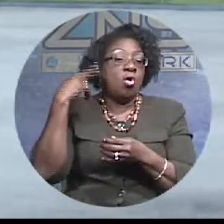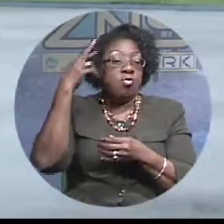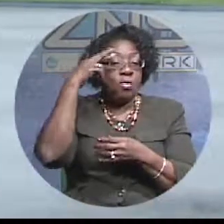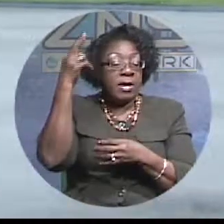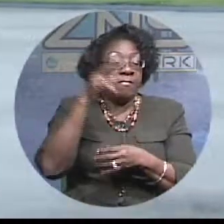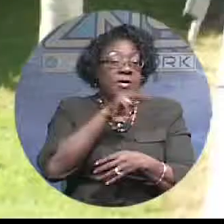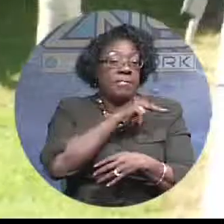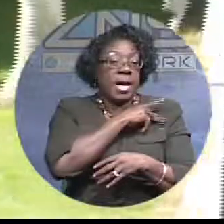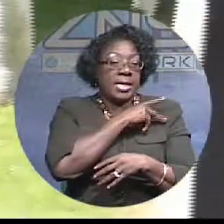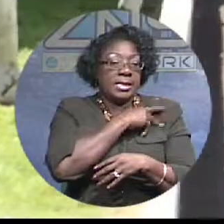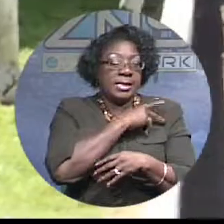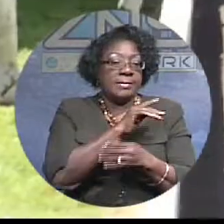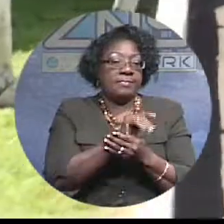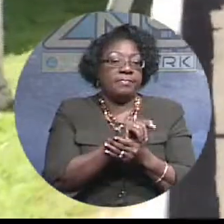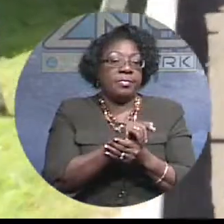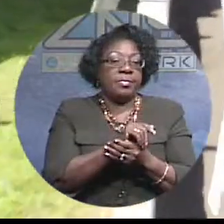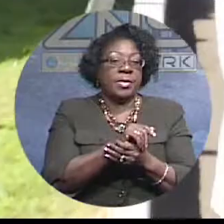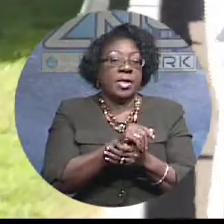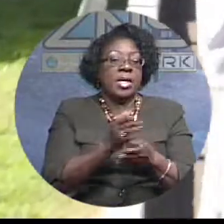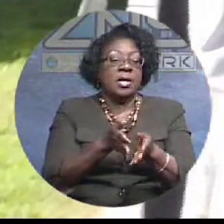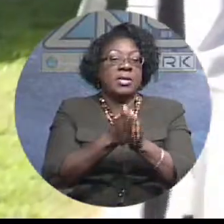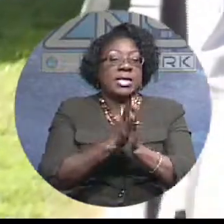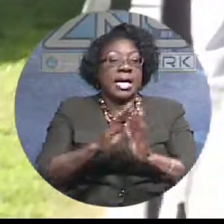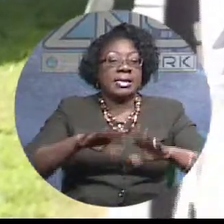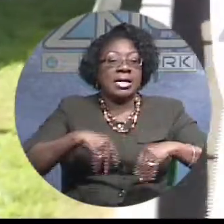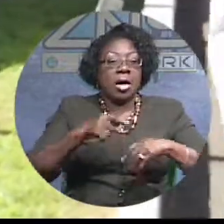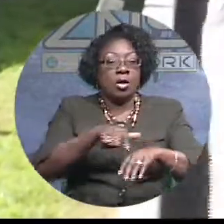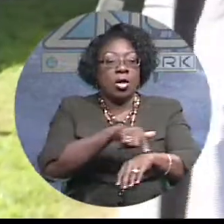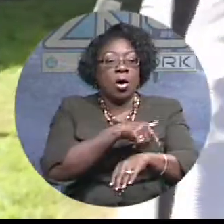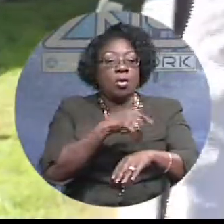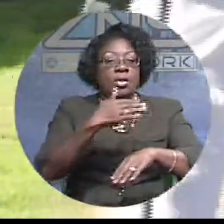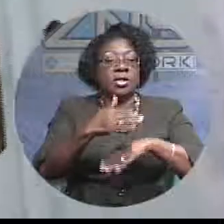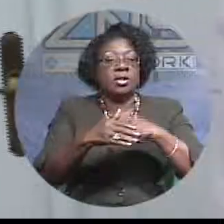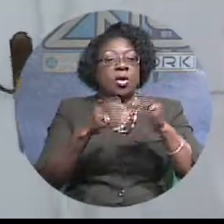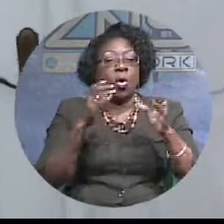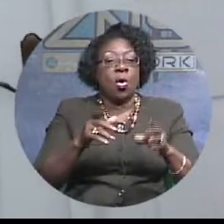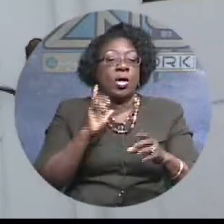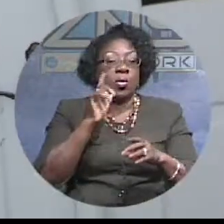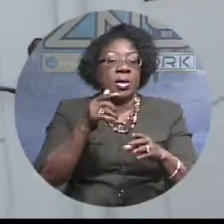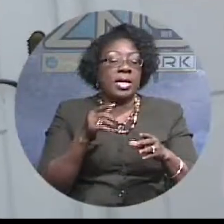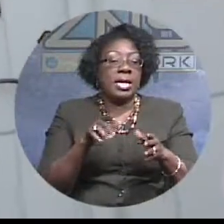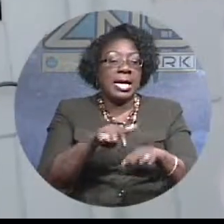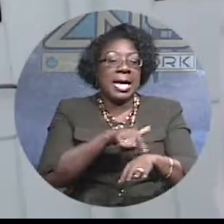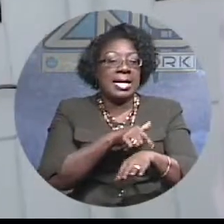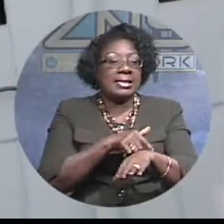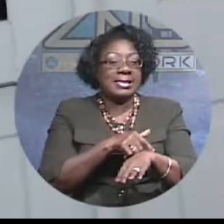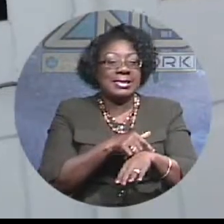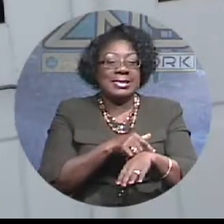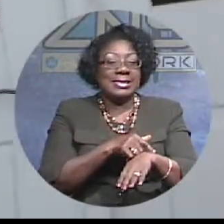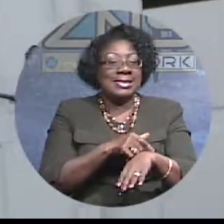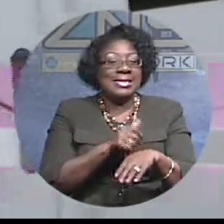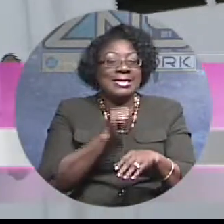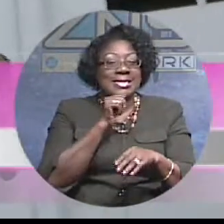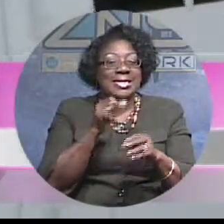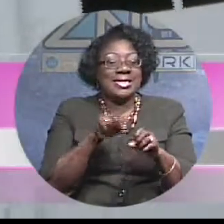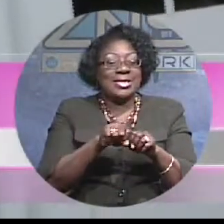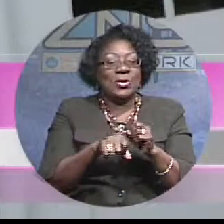fairness and transparency. Bowe was asked how long the proceedings will last. No, I have no idea. There are so